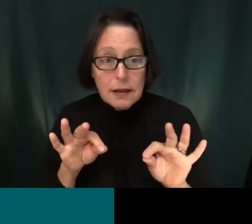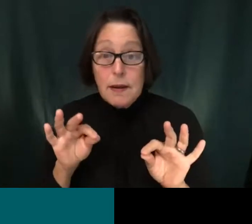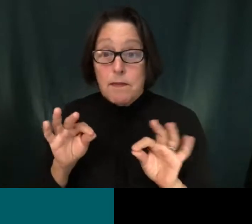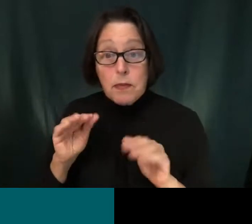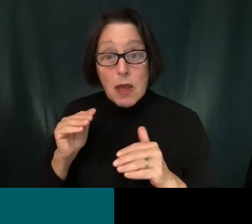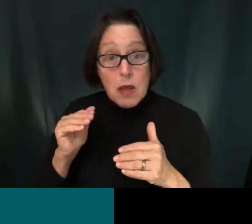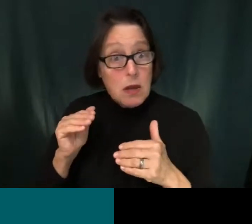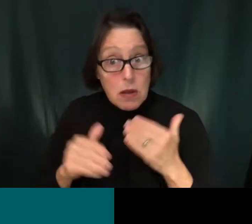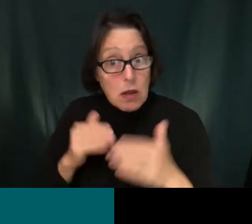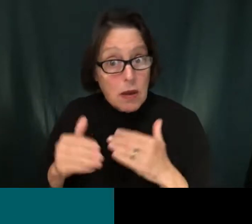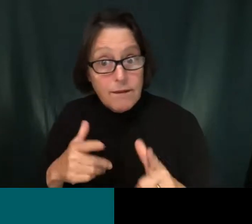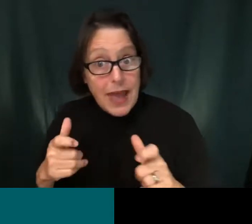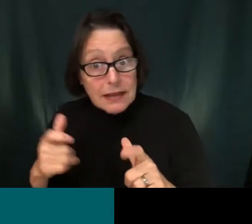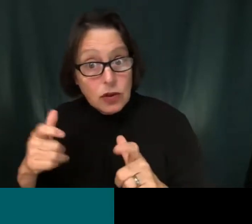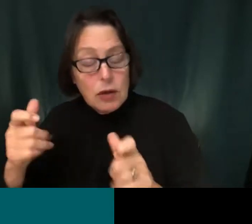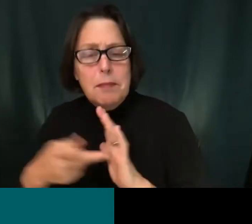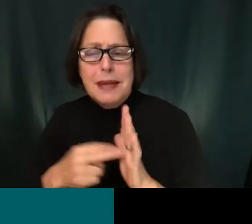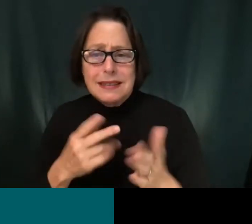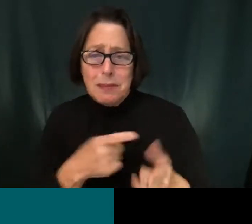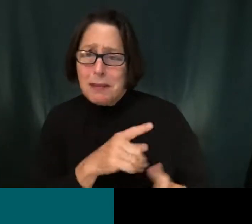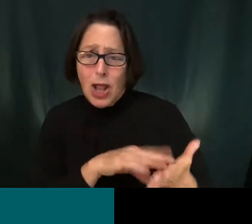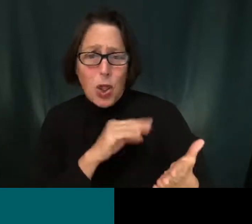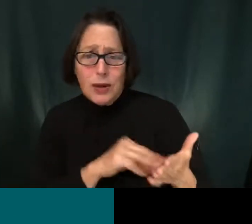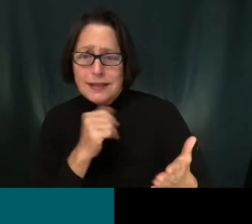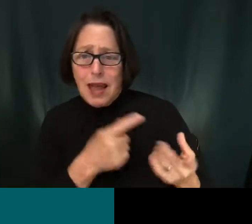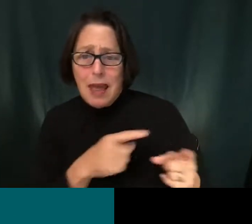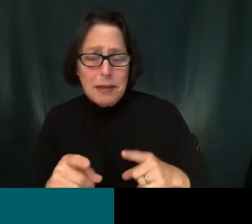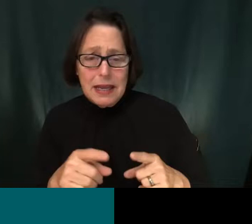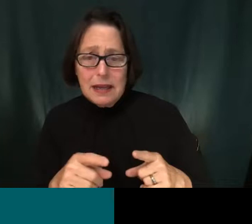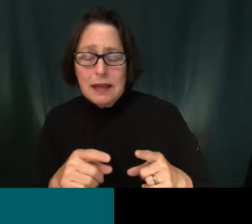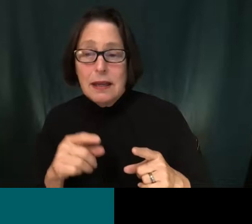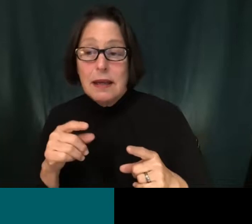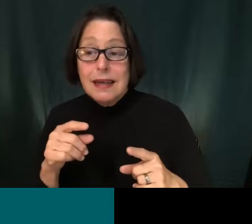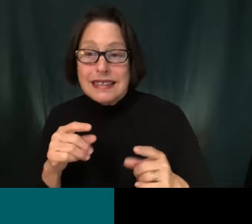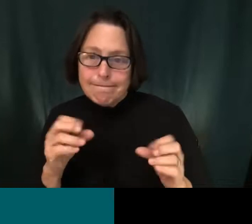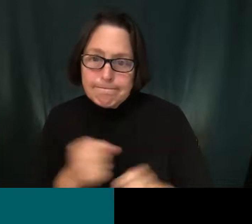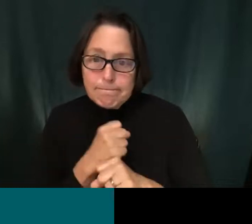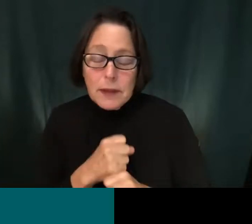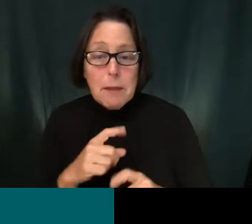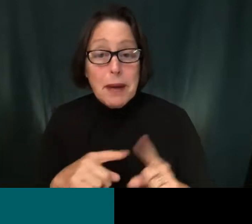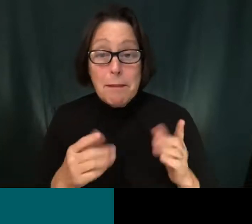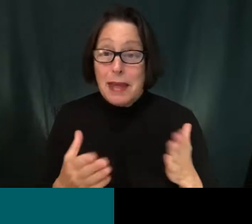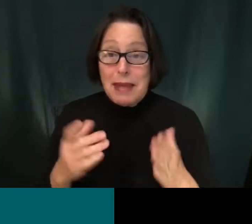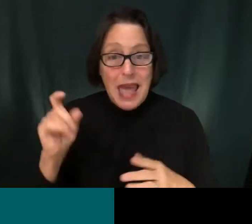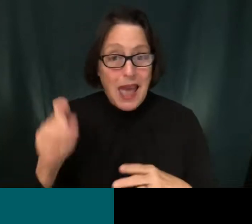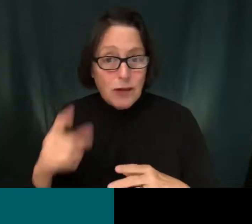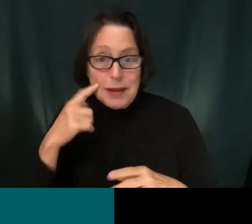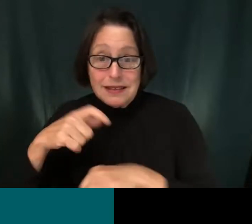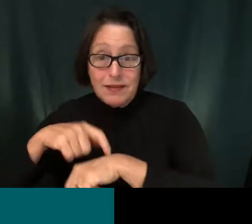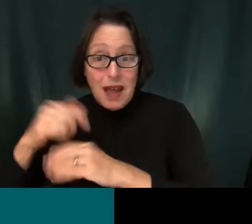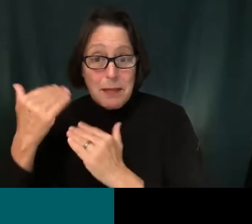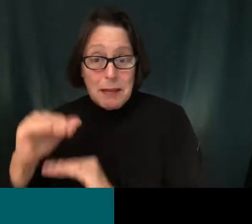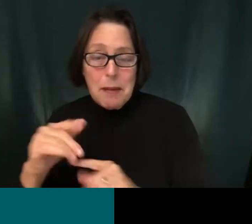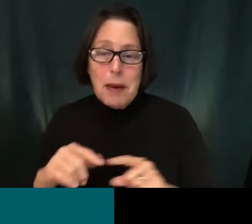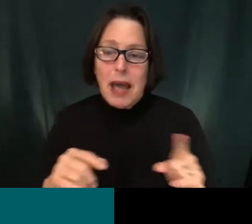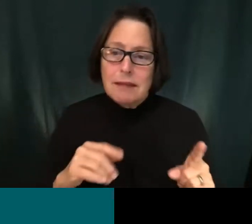might be shortcutting some of the learning process, opposed to just doing that because you're under time pressure. In terms of like time